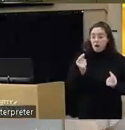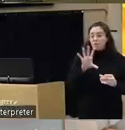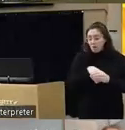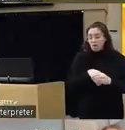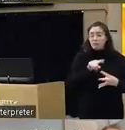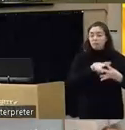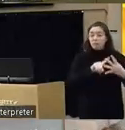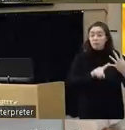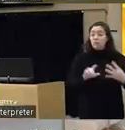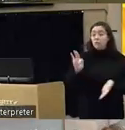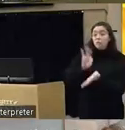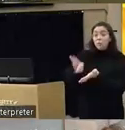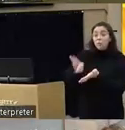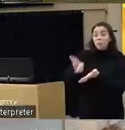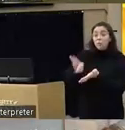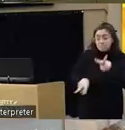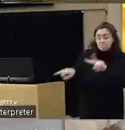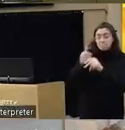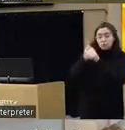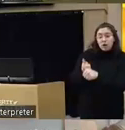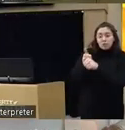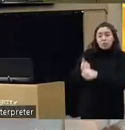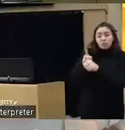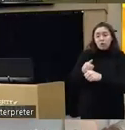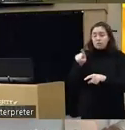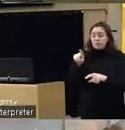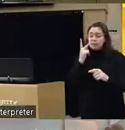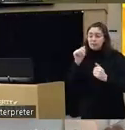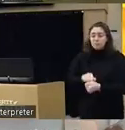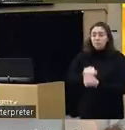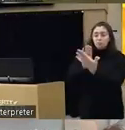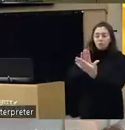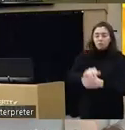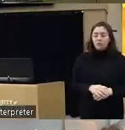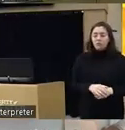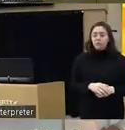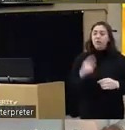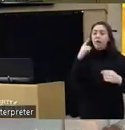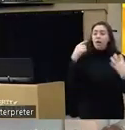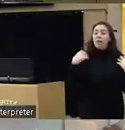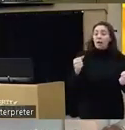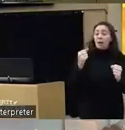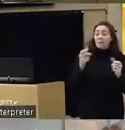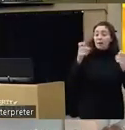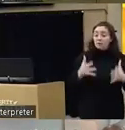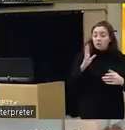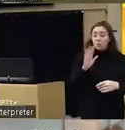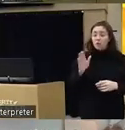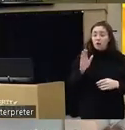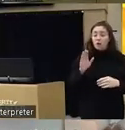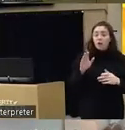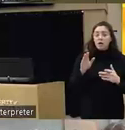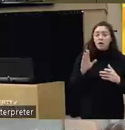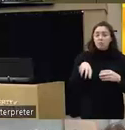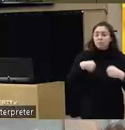those scores can be tracked over time in a treat-to-target approach. The behavioral health care manager would be using different cognitive